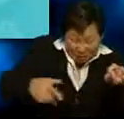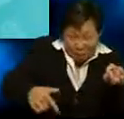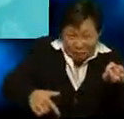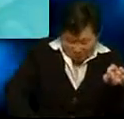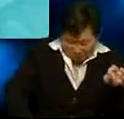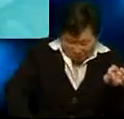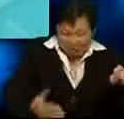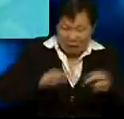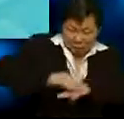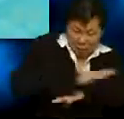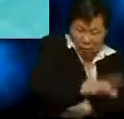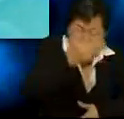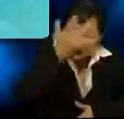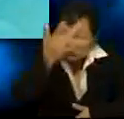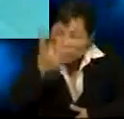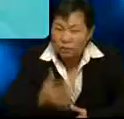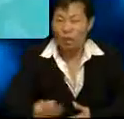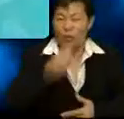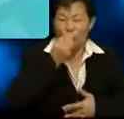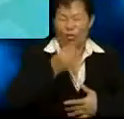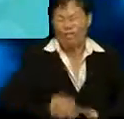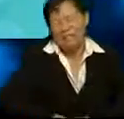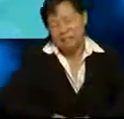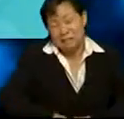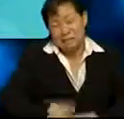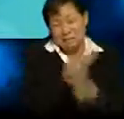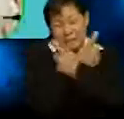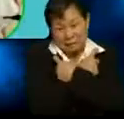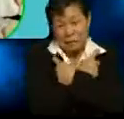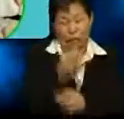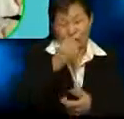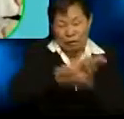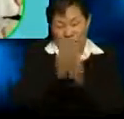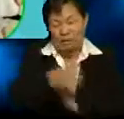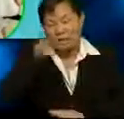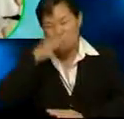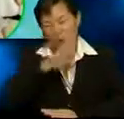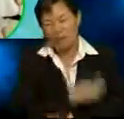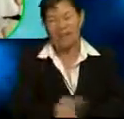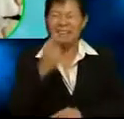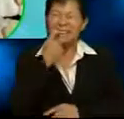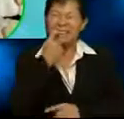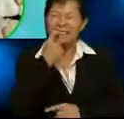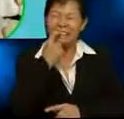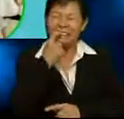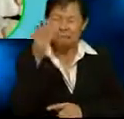cause illnesses, food poisoning, food to turn bad, tooth decay.